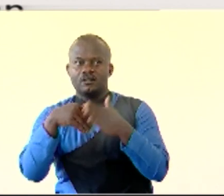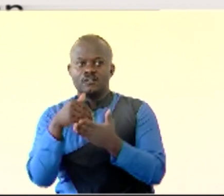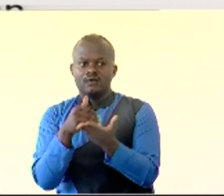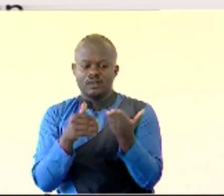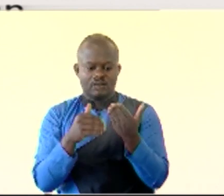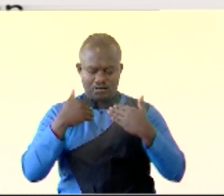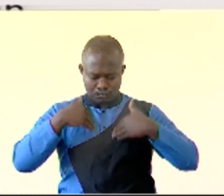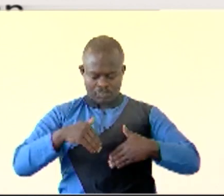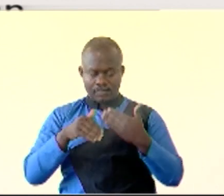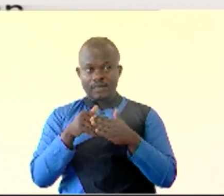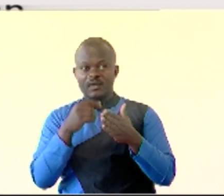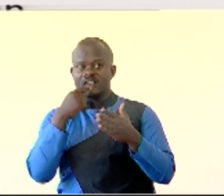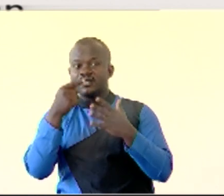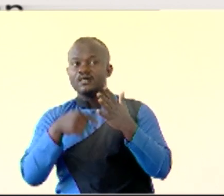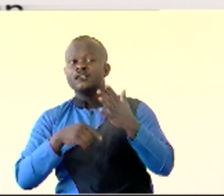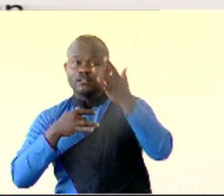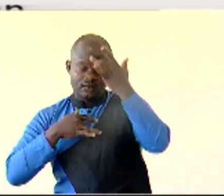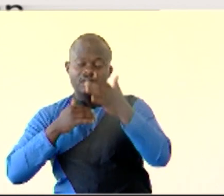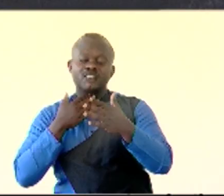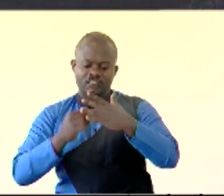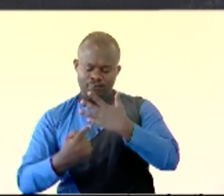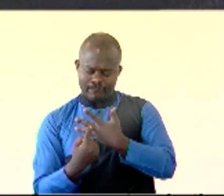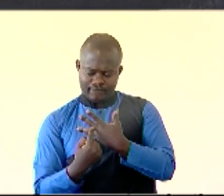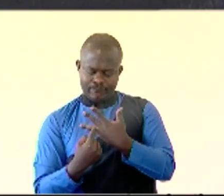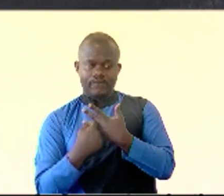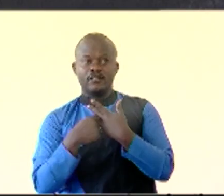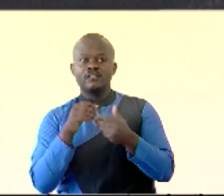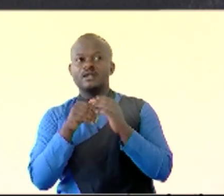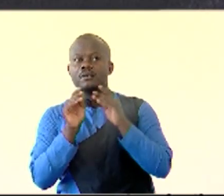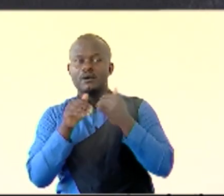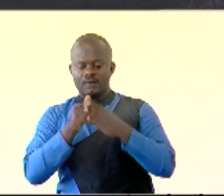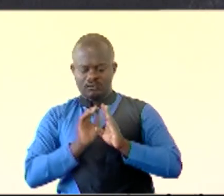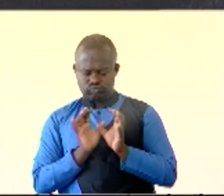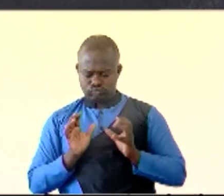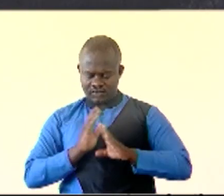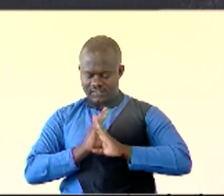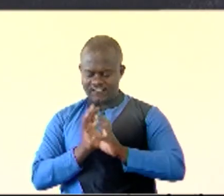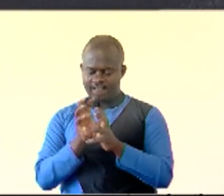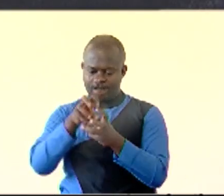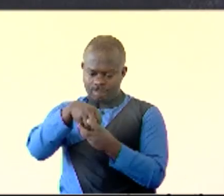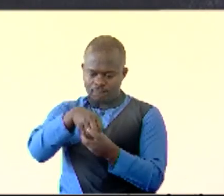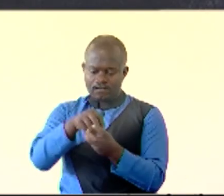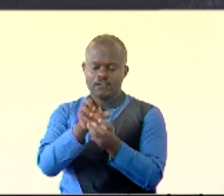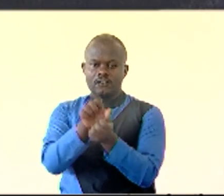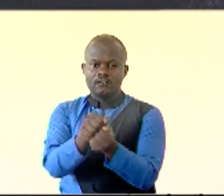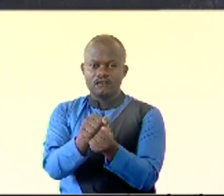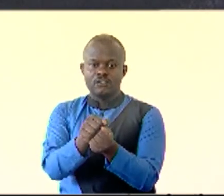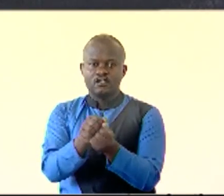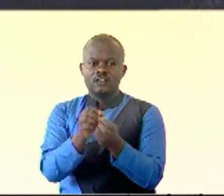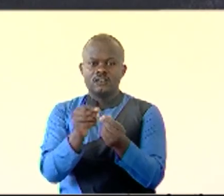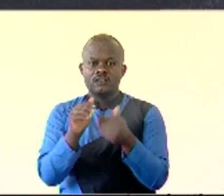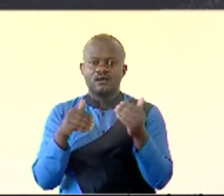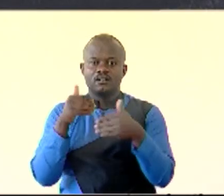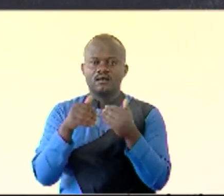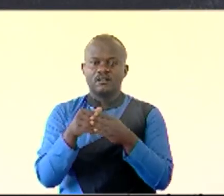pseudopodia. This is a disease-causing agent. This is a person able to surround and engulf the invading microorganisms and